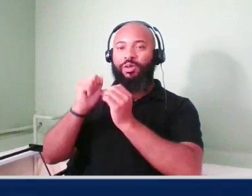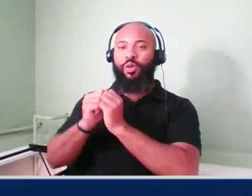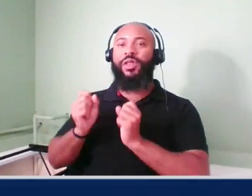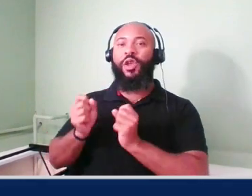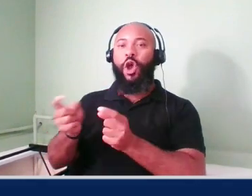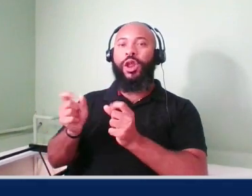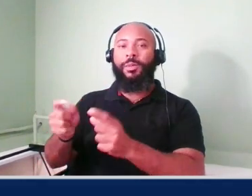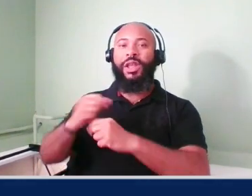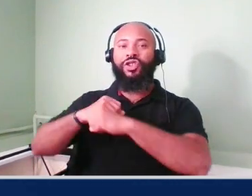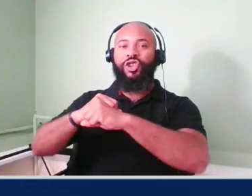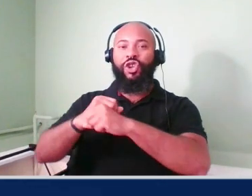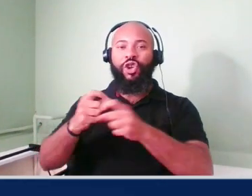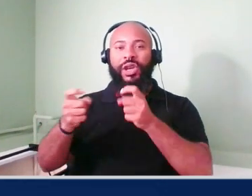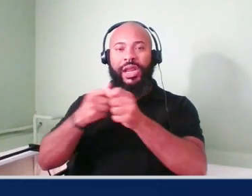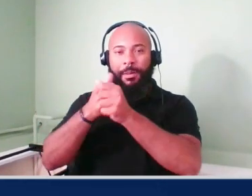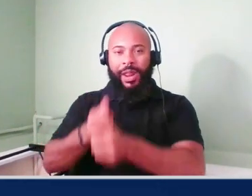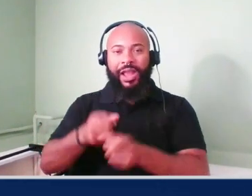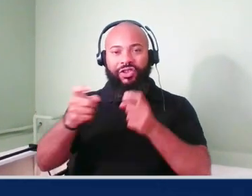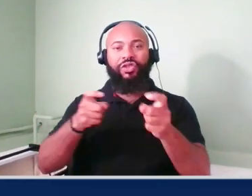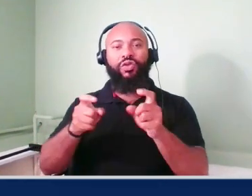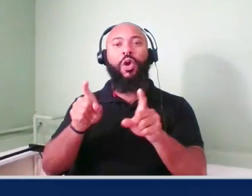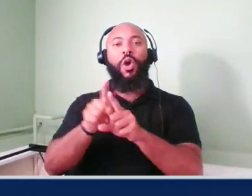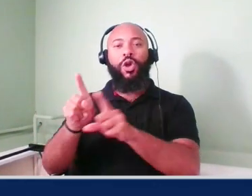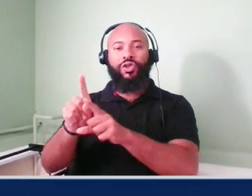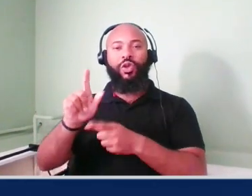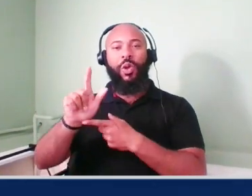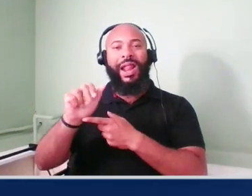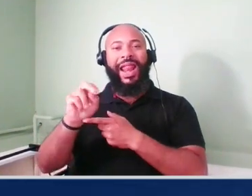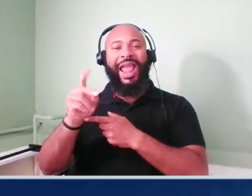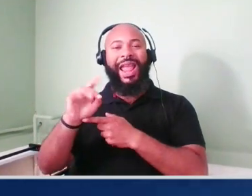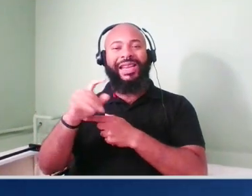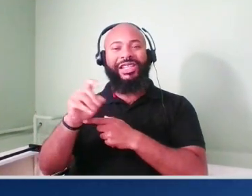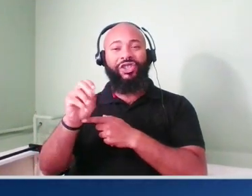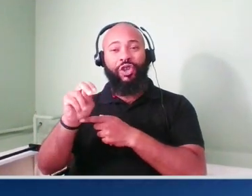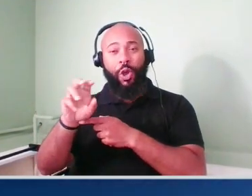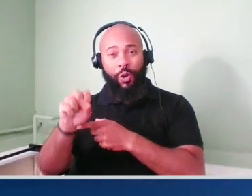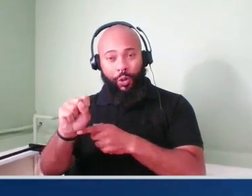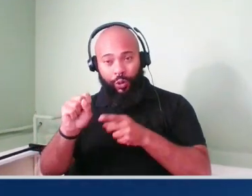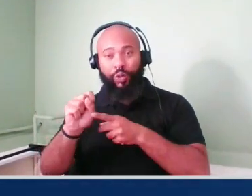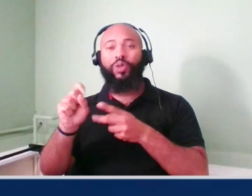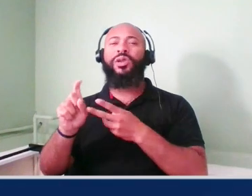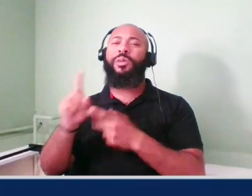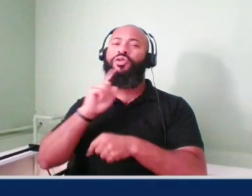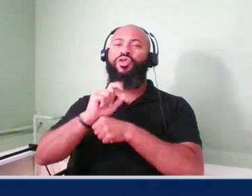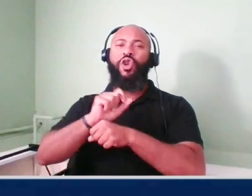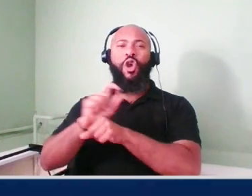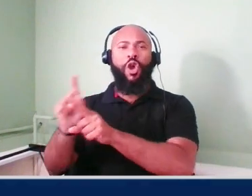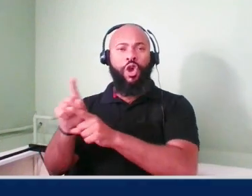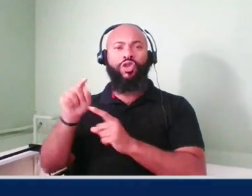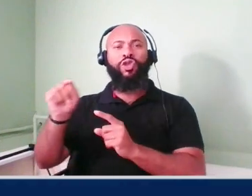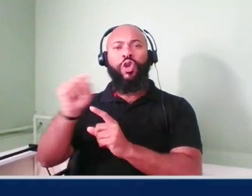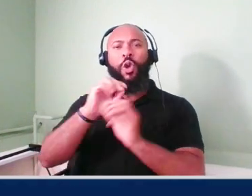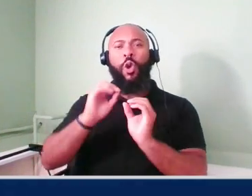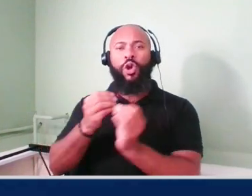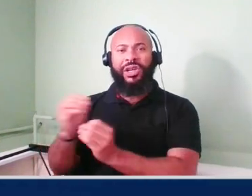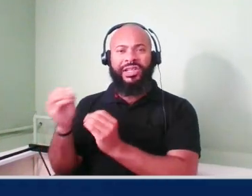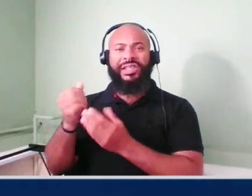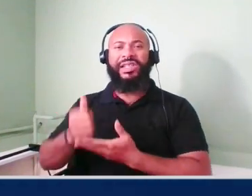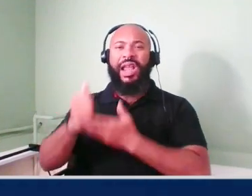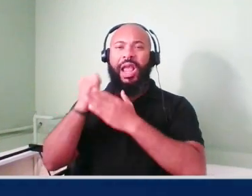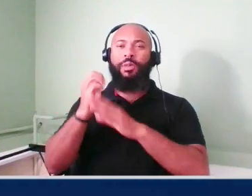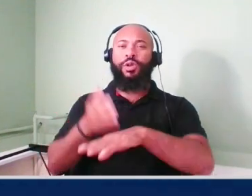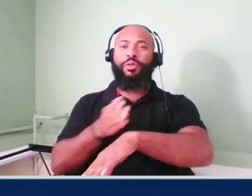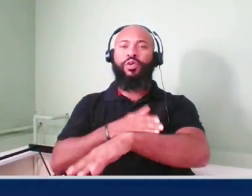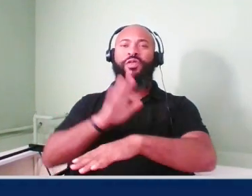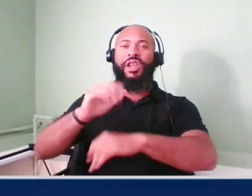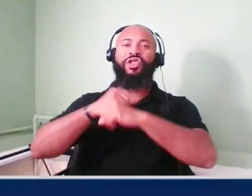Alongside landing zones, I'm sure, too. Exactly, yep. Couples with like organizations or AWS organizations to help improve your security posture. It does. And it is